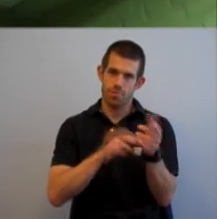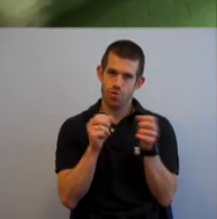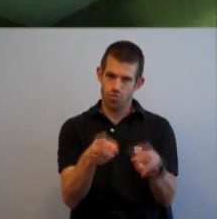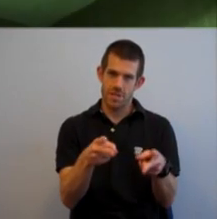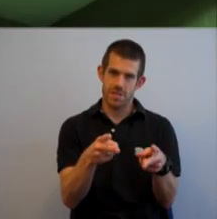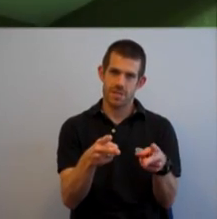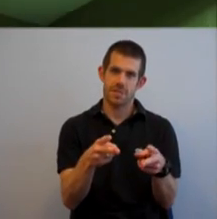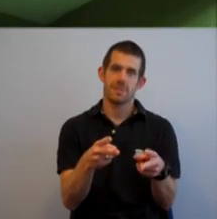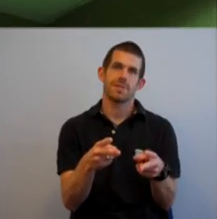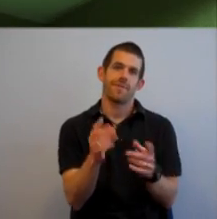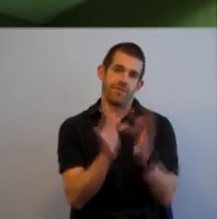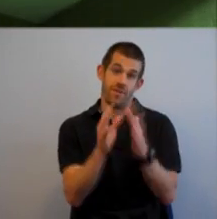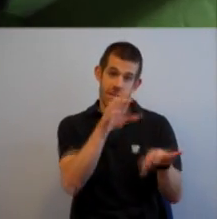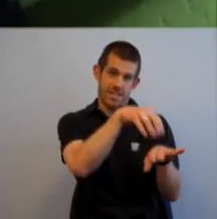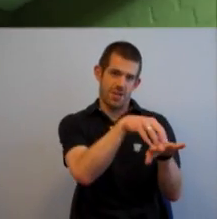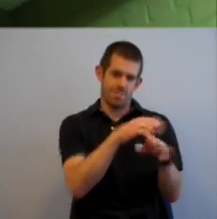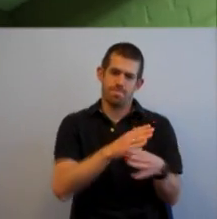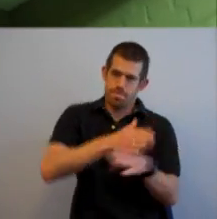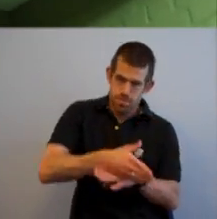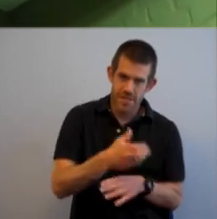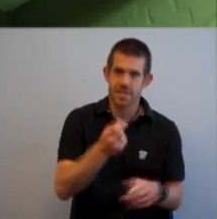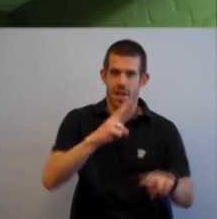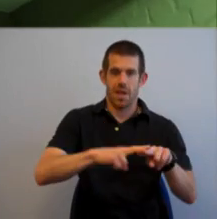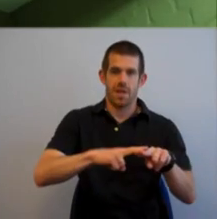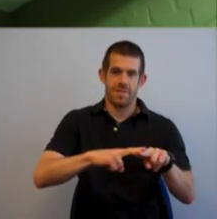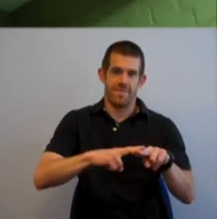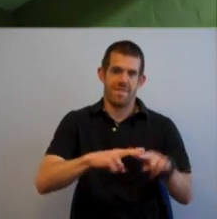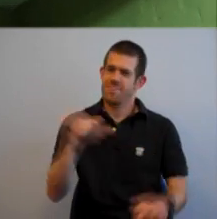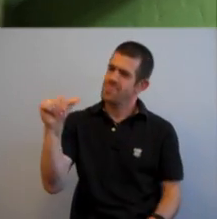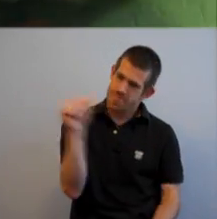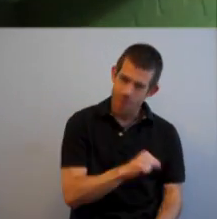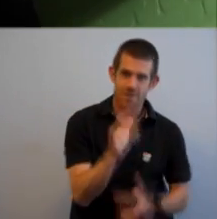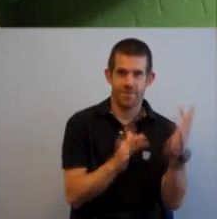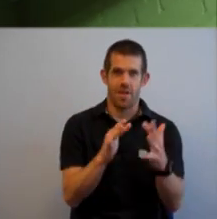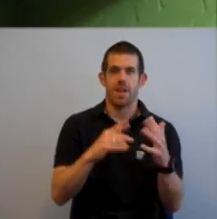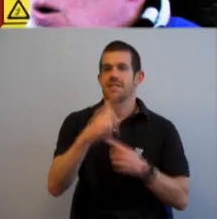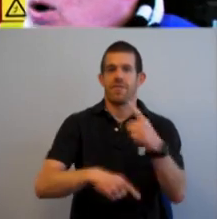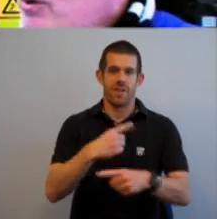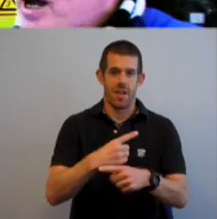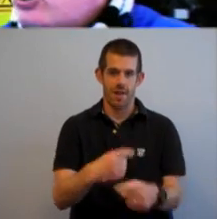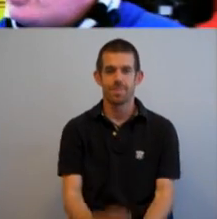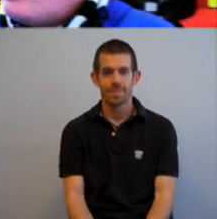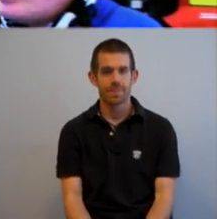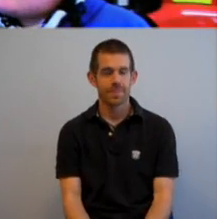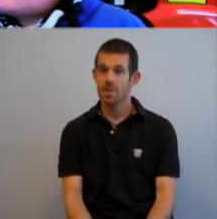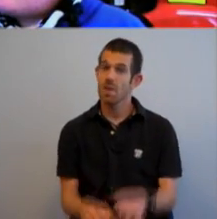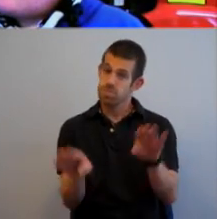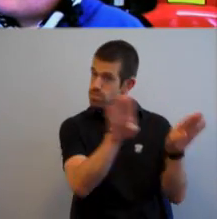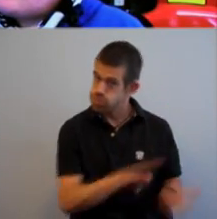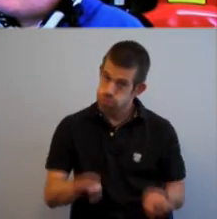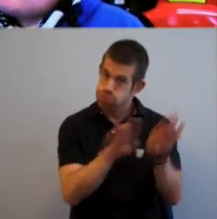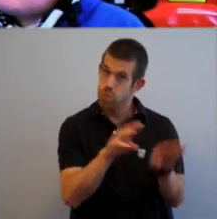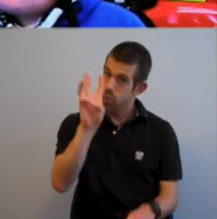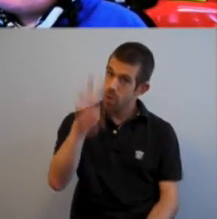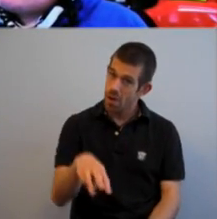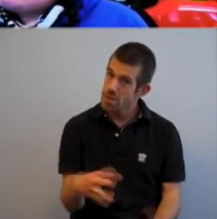busiest station in Cardiff, and dealing with thousands of fires every year in Cardiff. What about nationally in Wales?